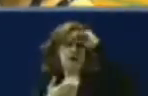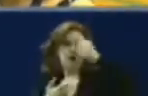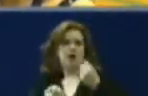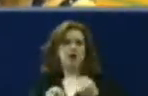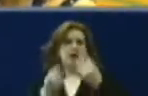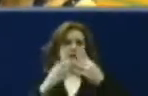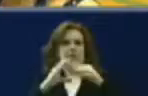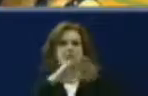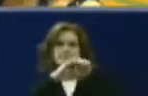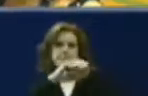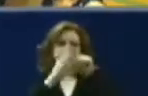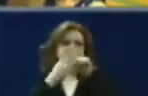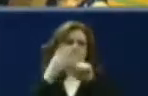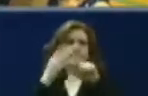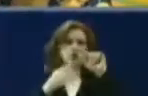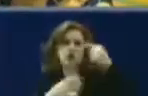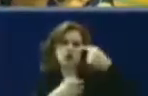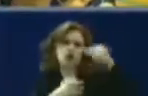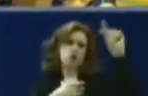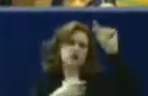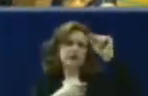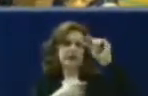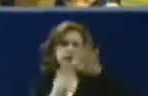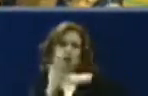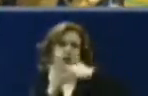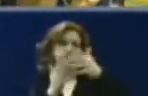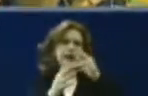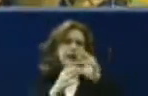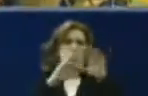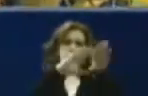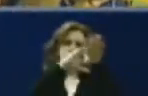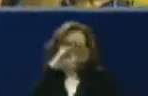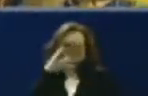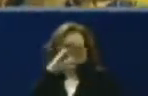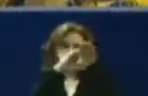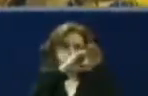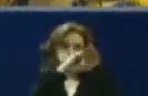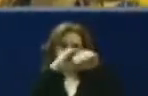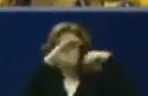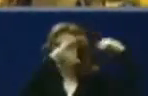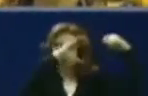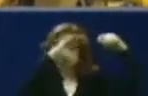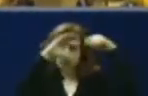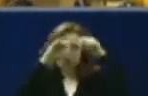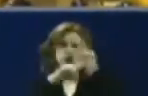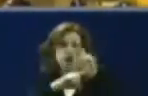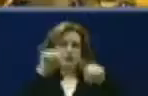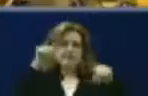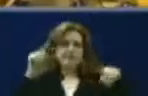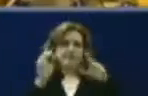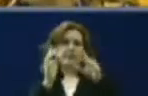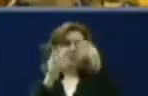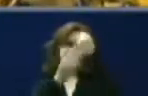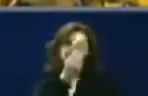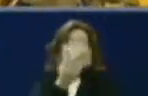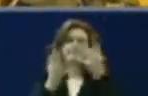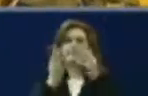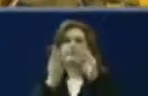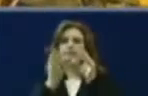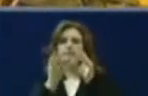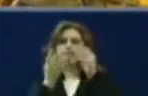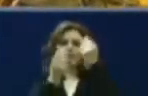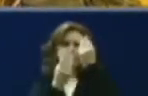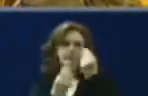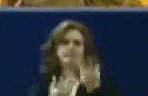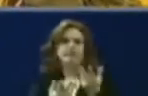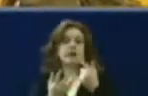iMovie, using green screen technology, how to use the camera, and how to research for information. This program helps us to organize